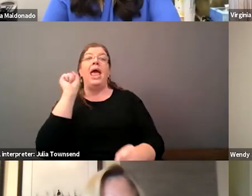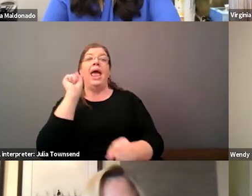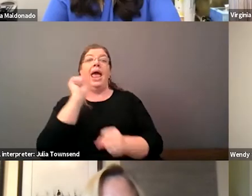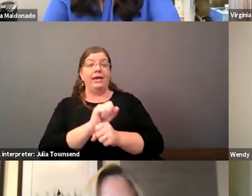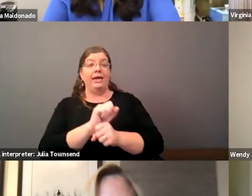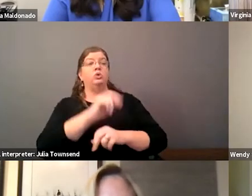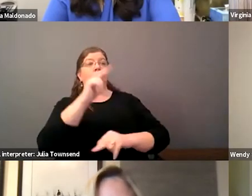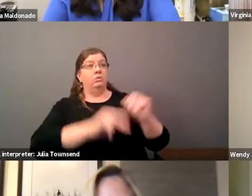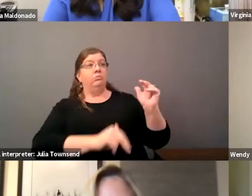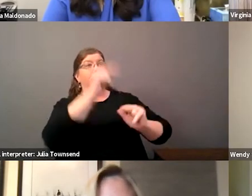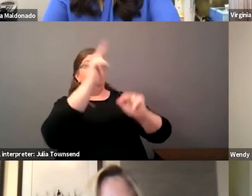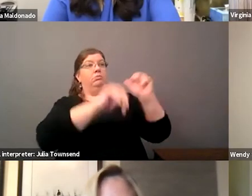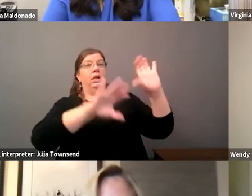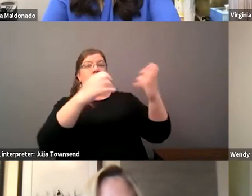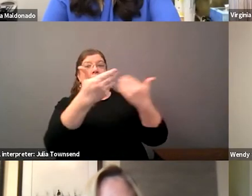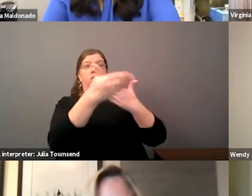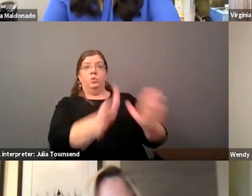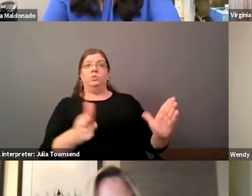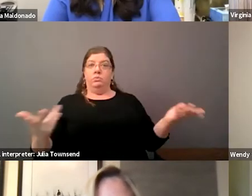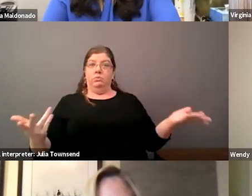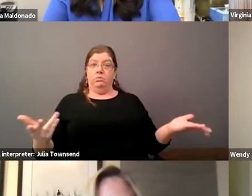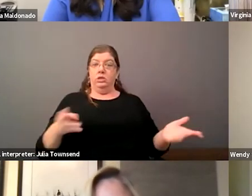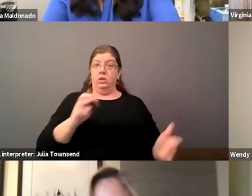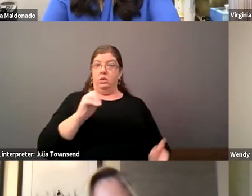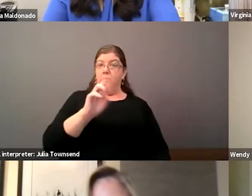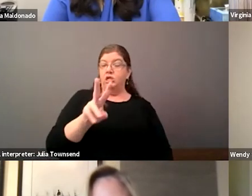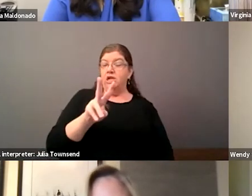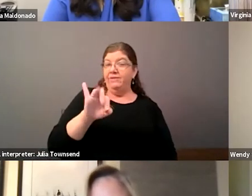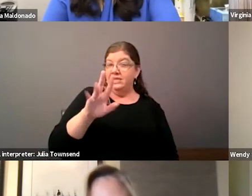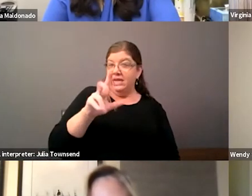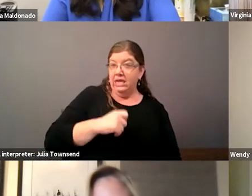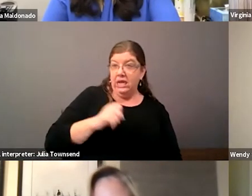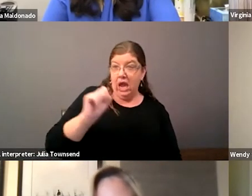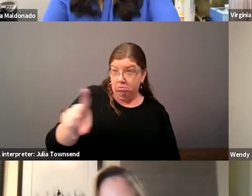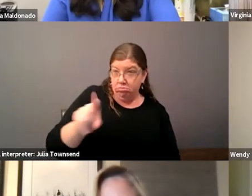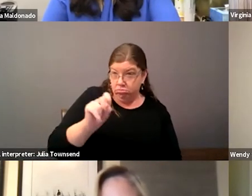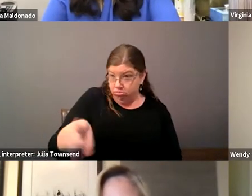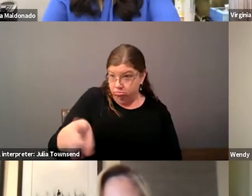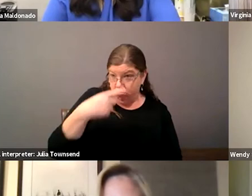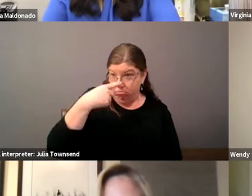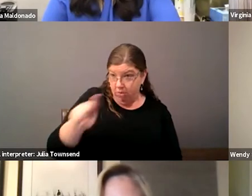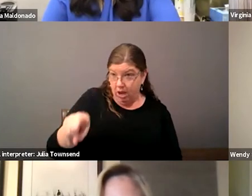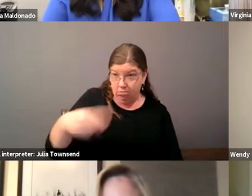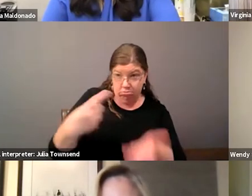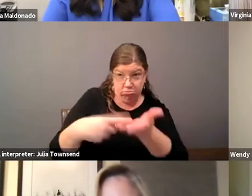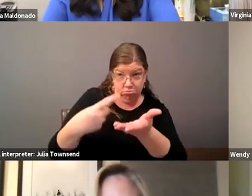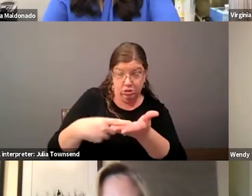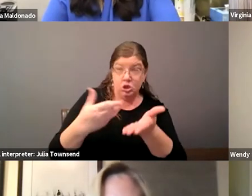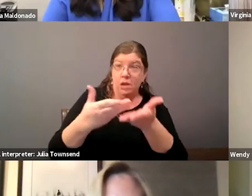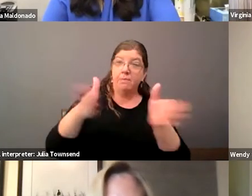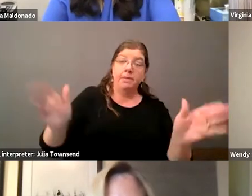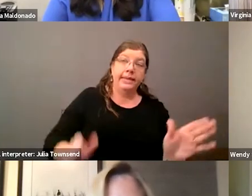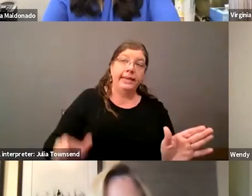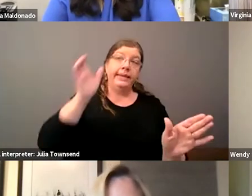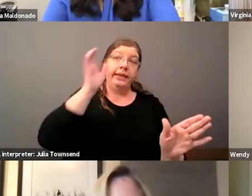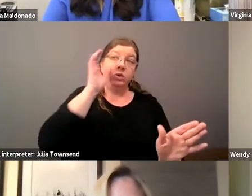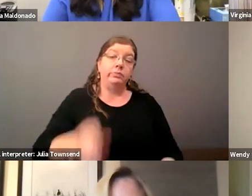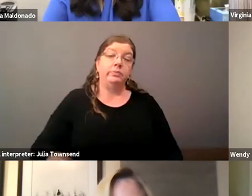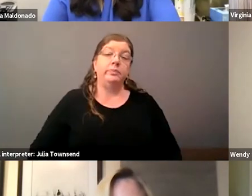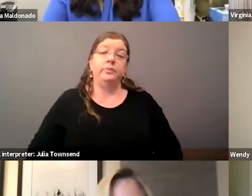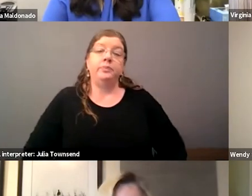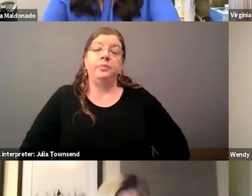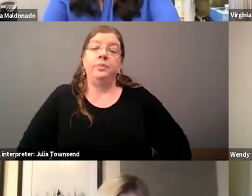brick and mortar classrooms so mr visalini i posed my questions to you if you wouldn't mind addressing them so the public can hear that be wonderful